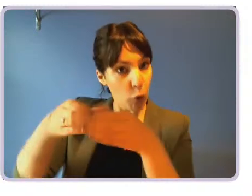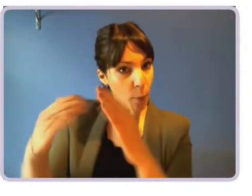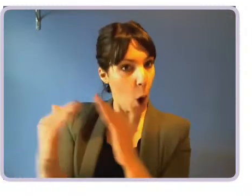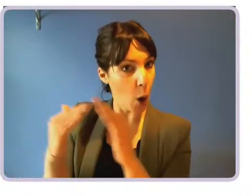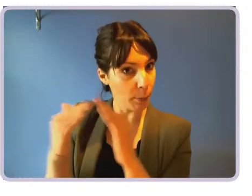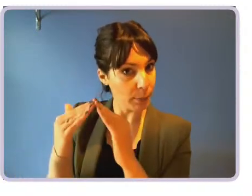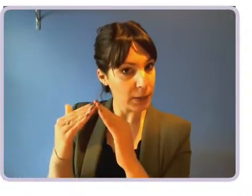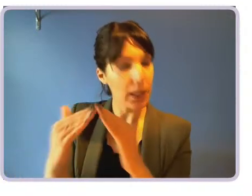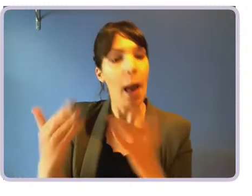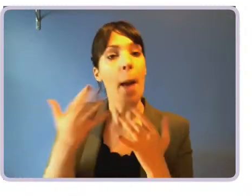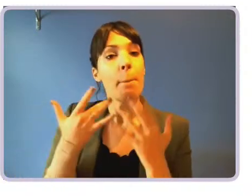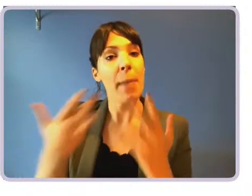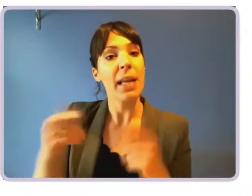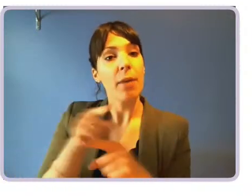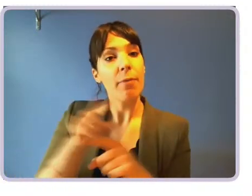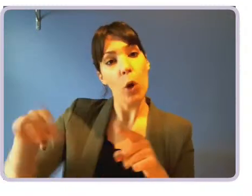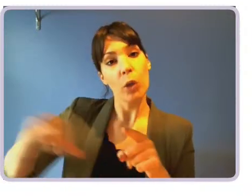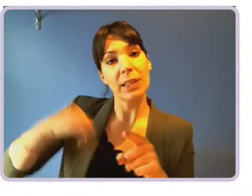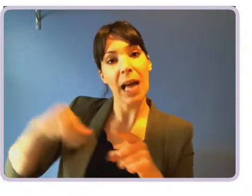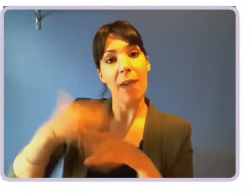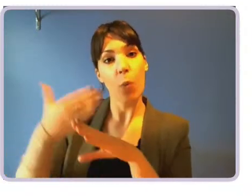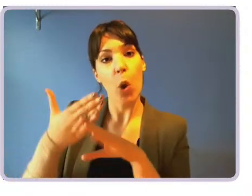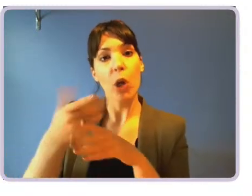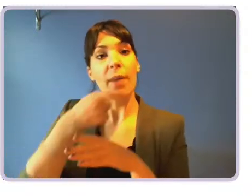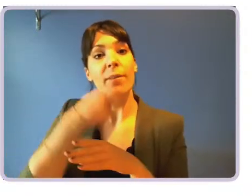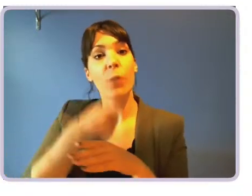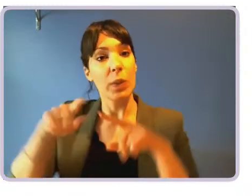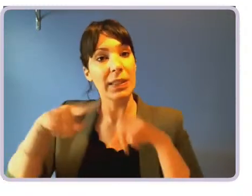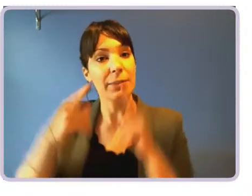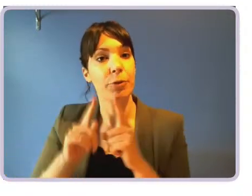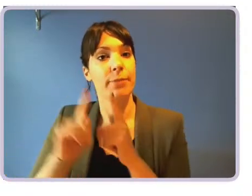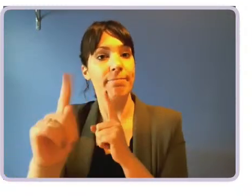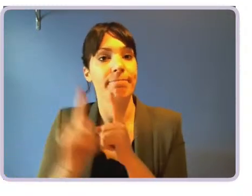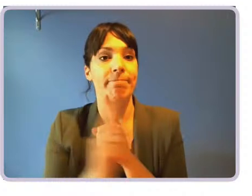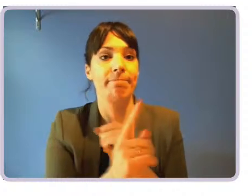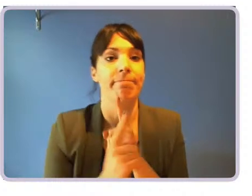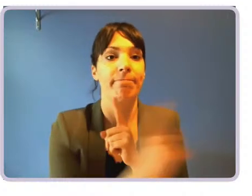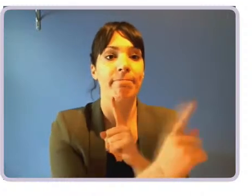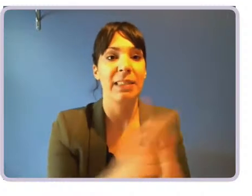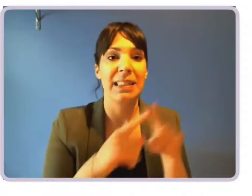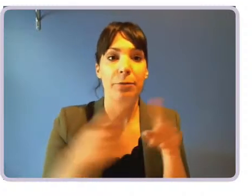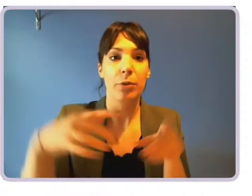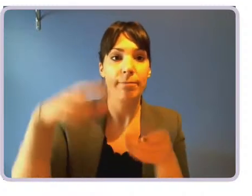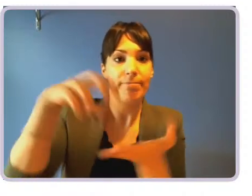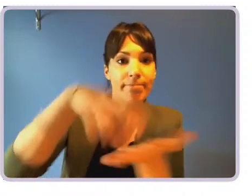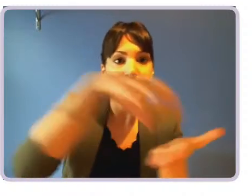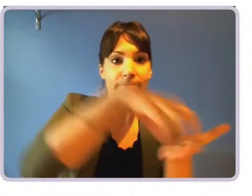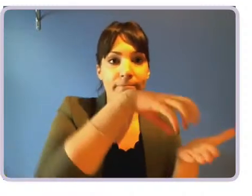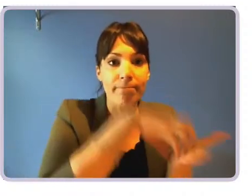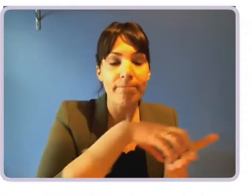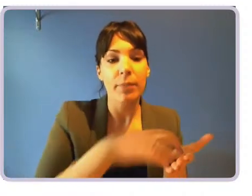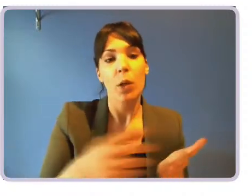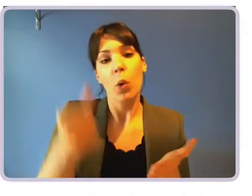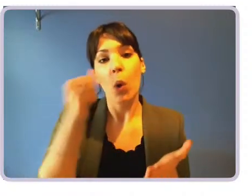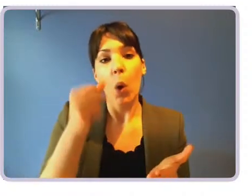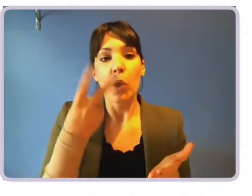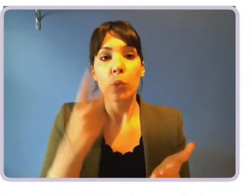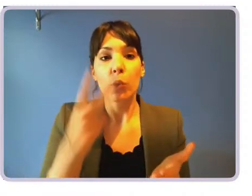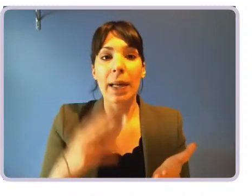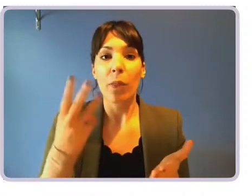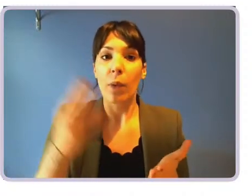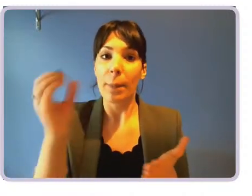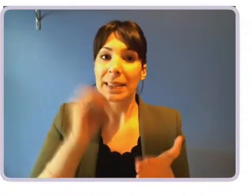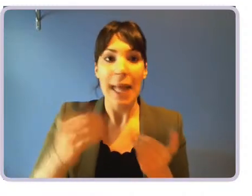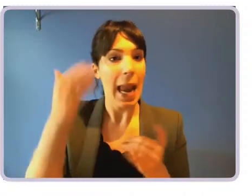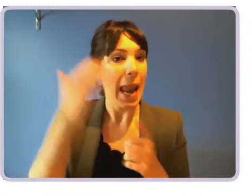group homes. It's important to recognise that 23% had not received any infection control training, never mind